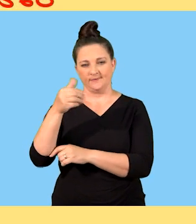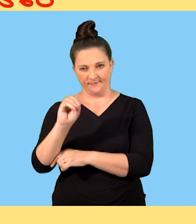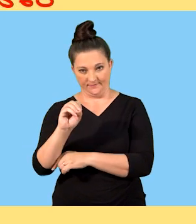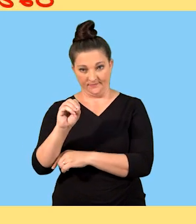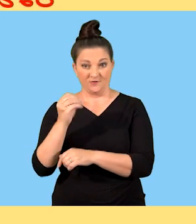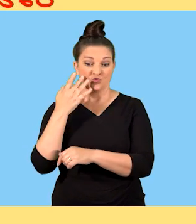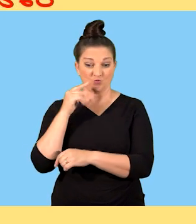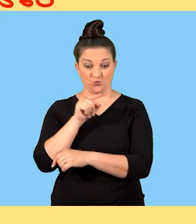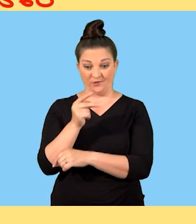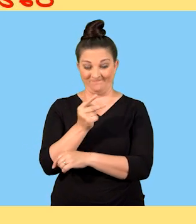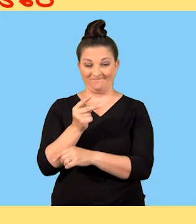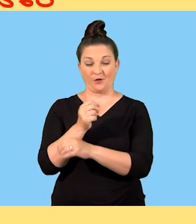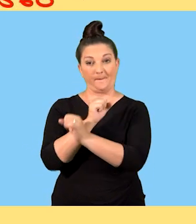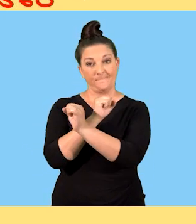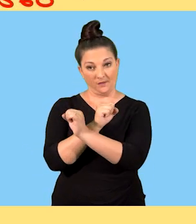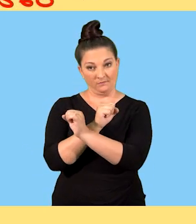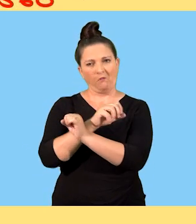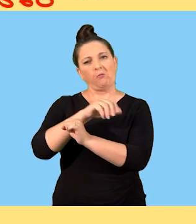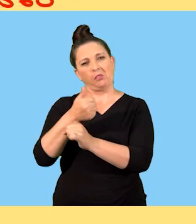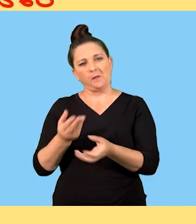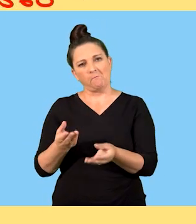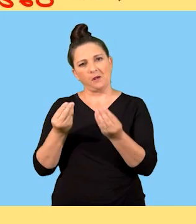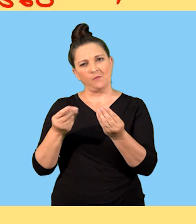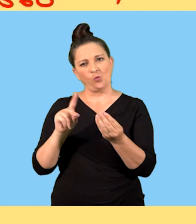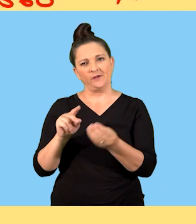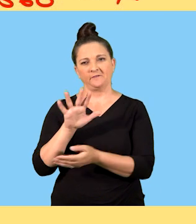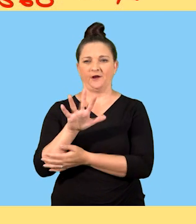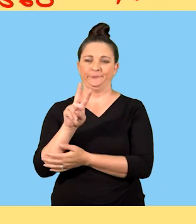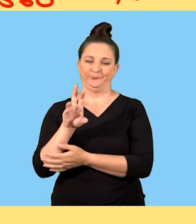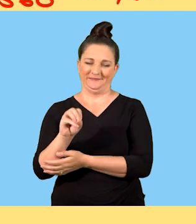1,560. If we multiply this, we'll get